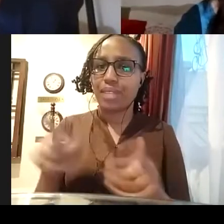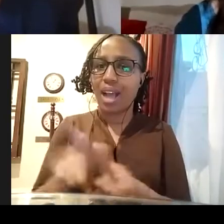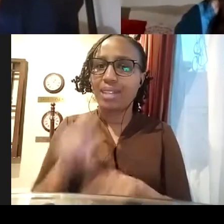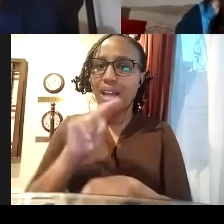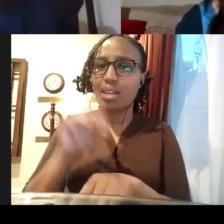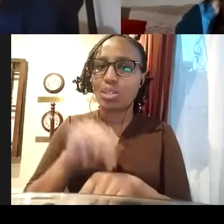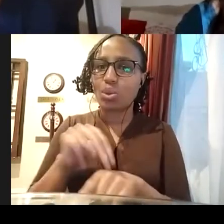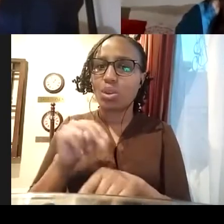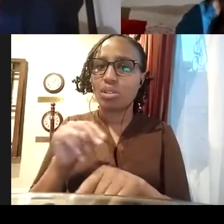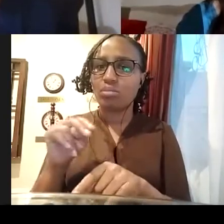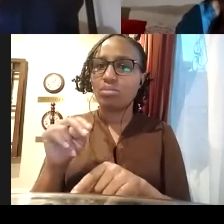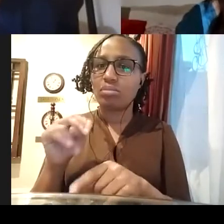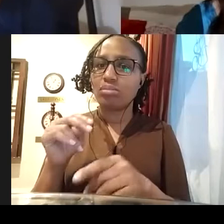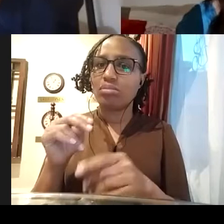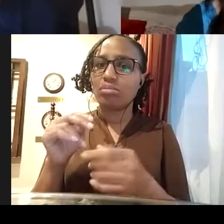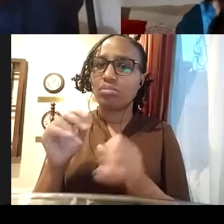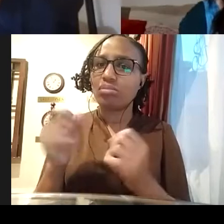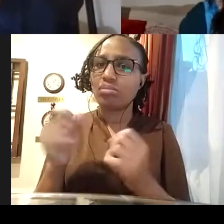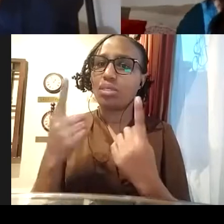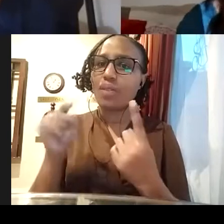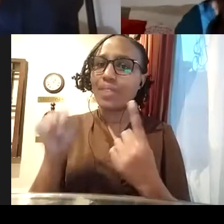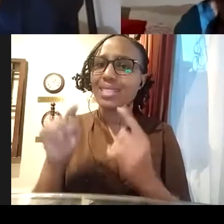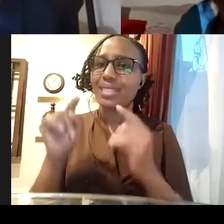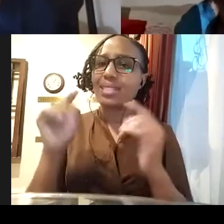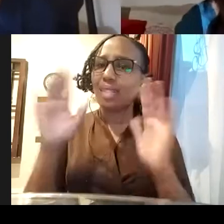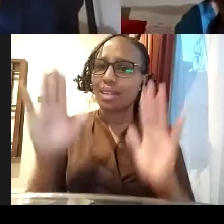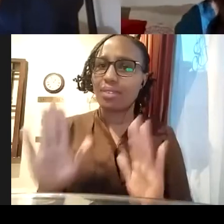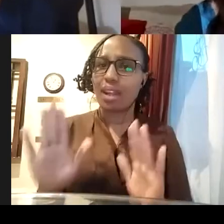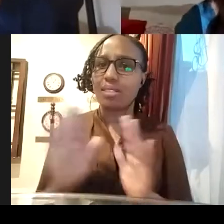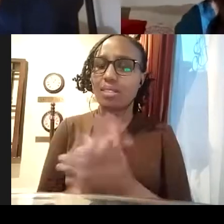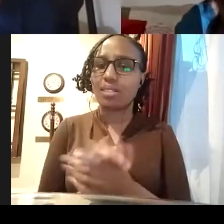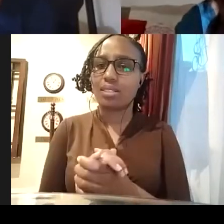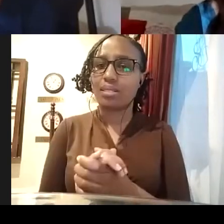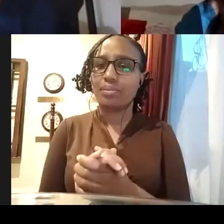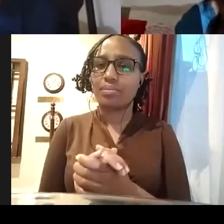this significance, particularly that it was your debut novel as well?